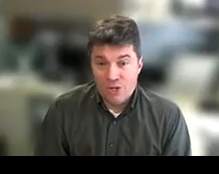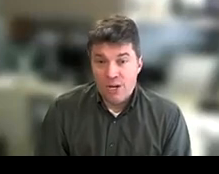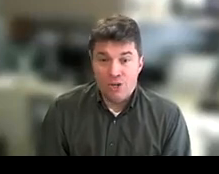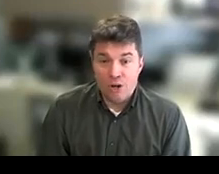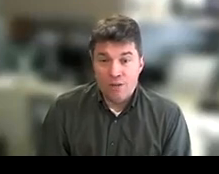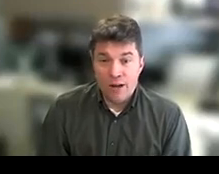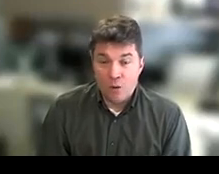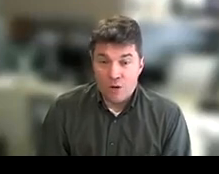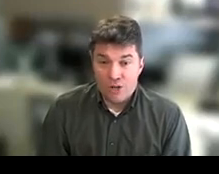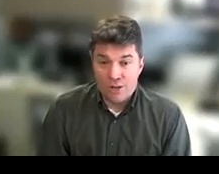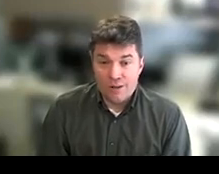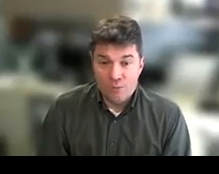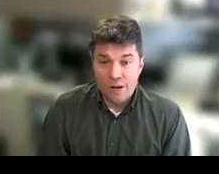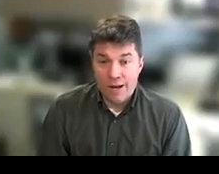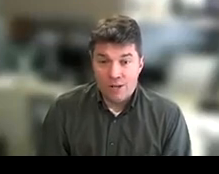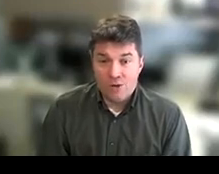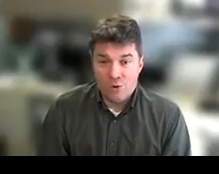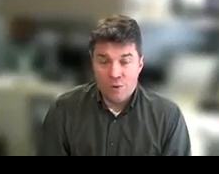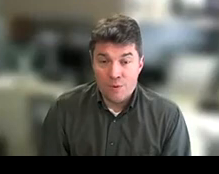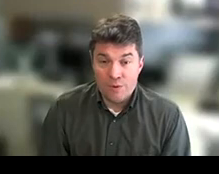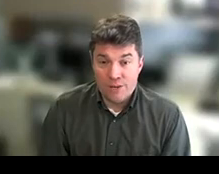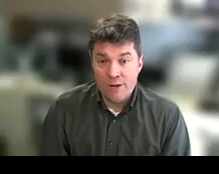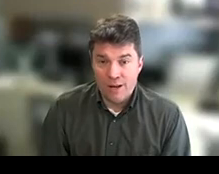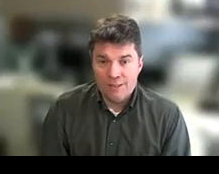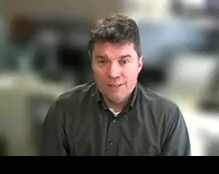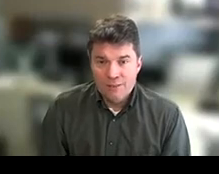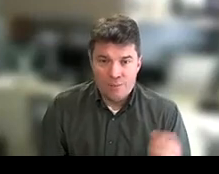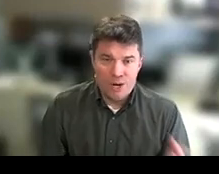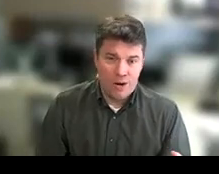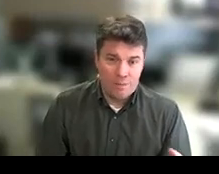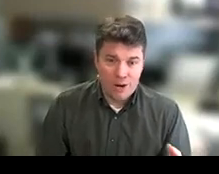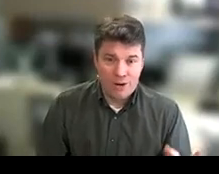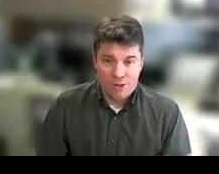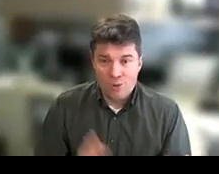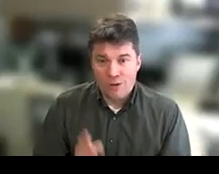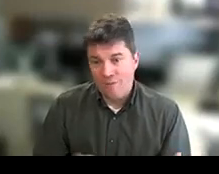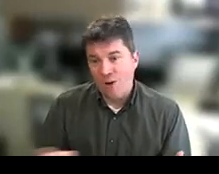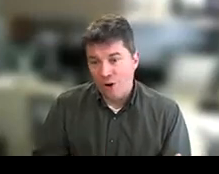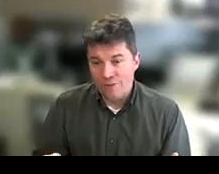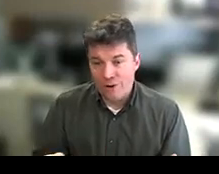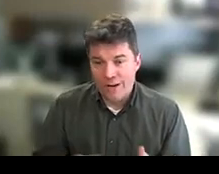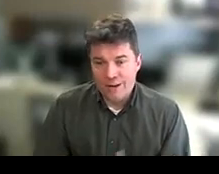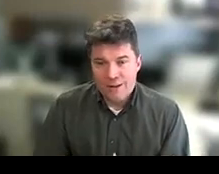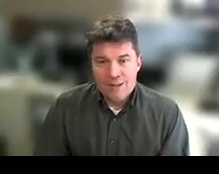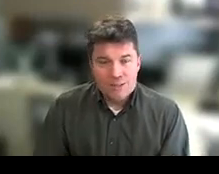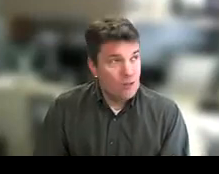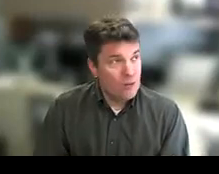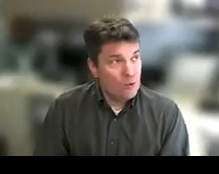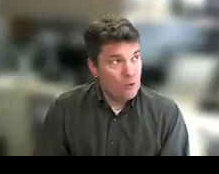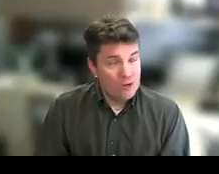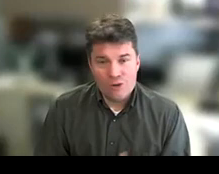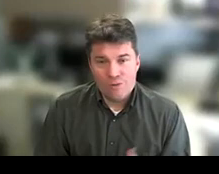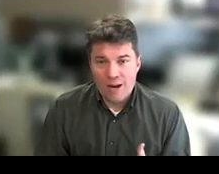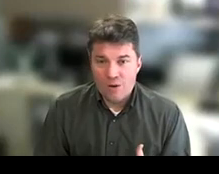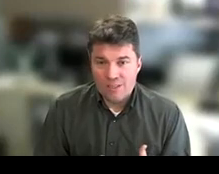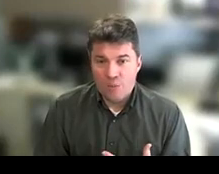House to change all the language related to people with hearing loss from hearing impaired to deaf and hard of hearing. So